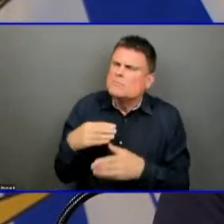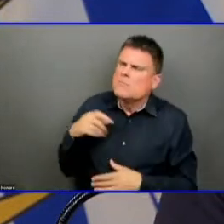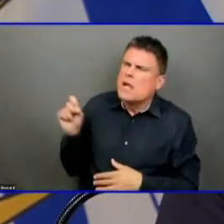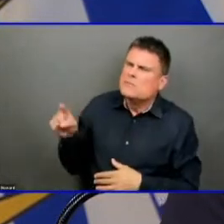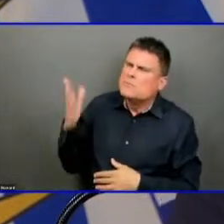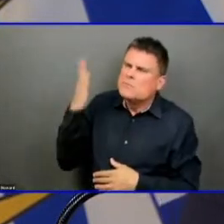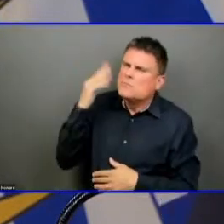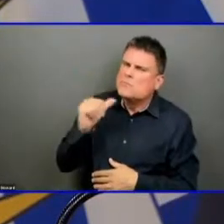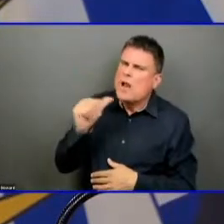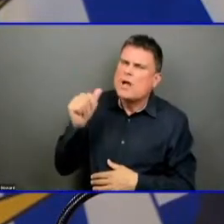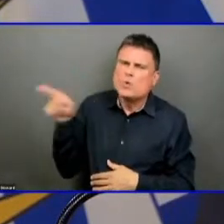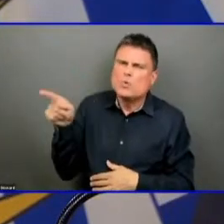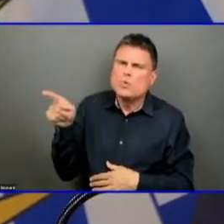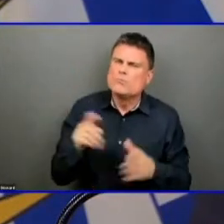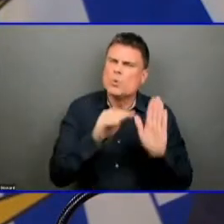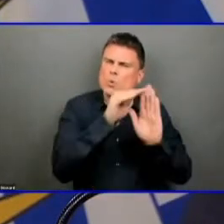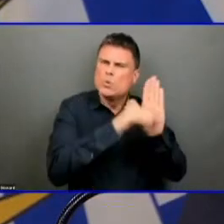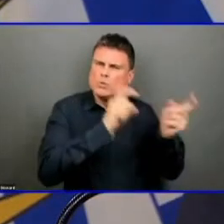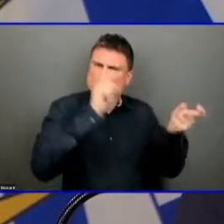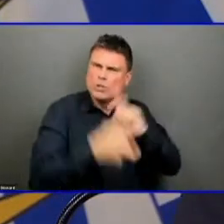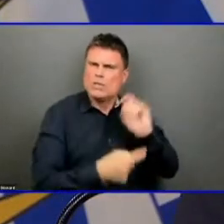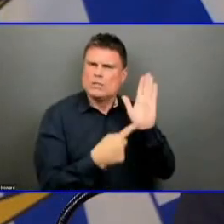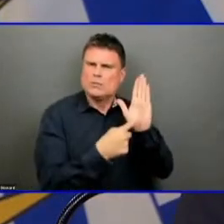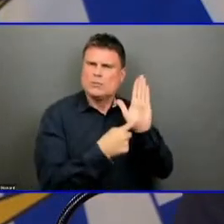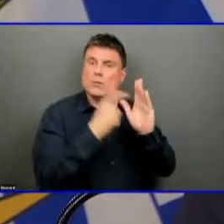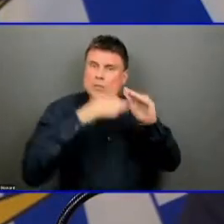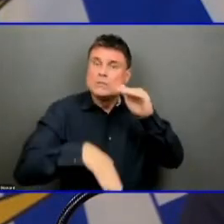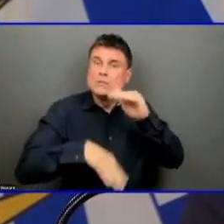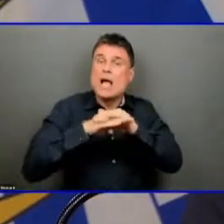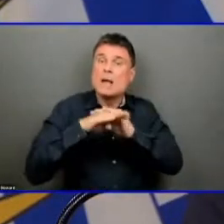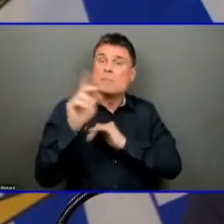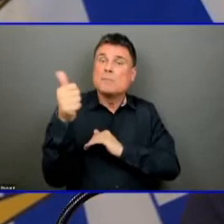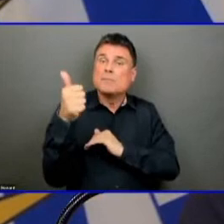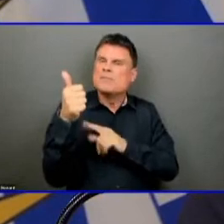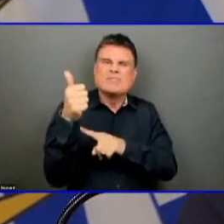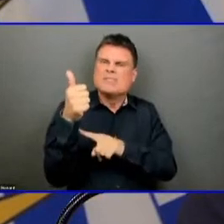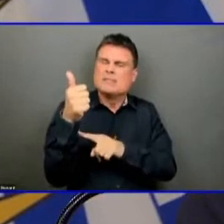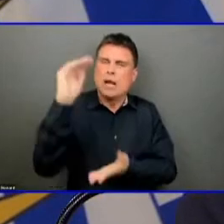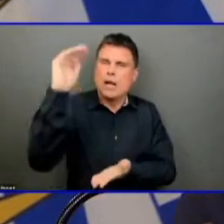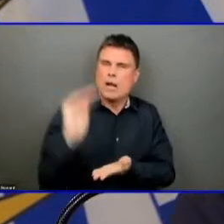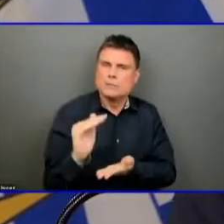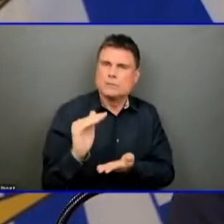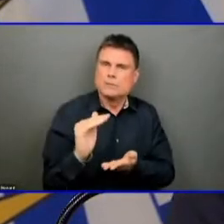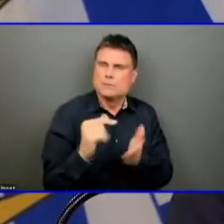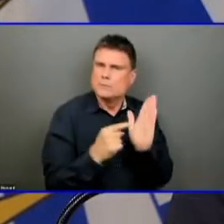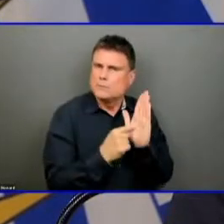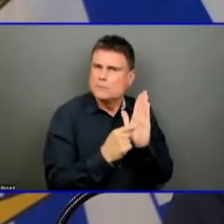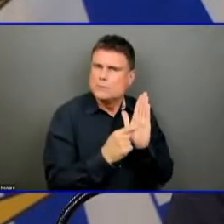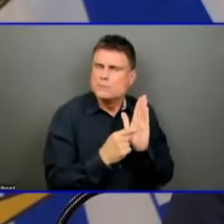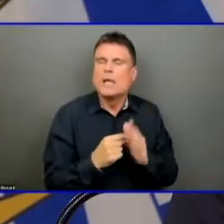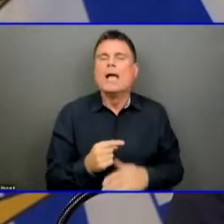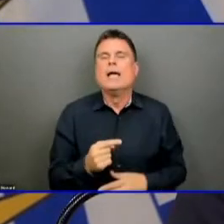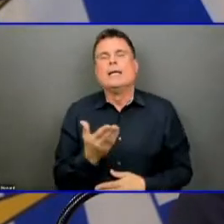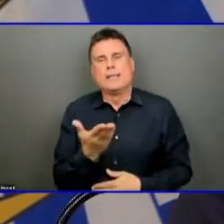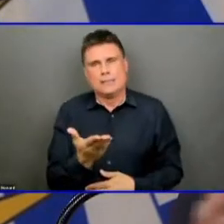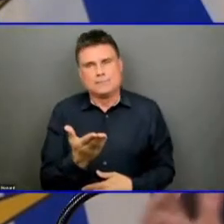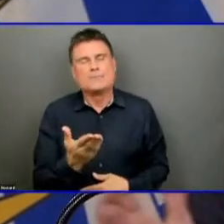know, as I said, it's about finding those ways to do it more safely. There's no zero risk right